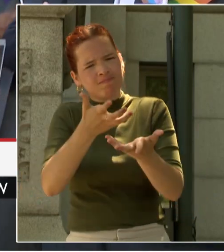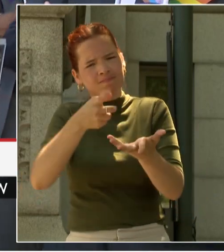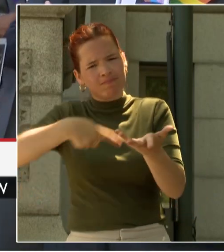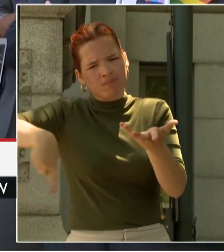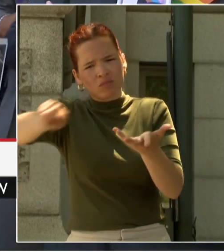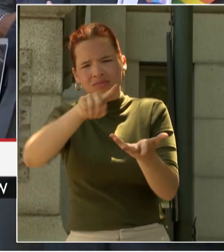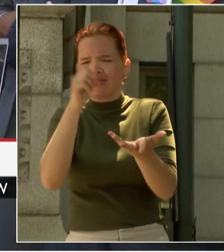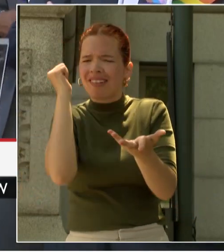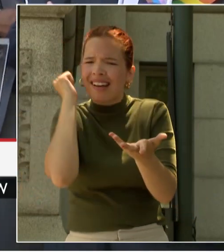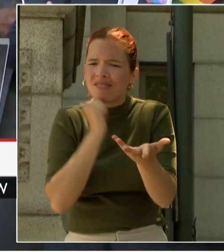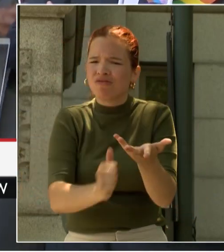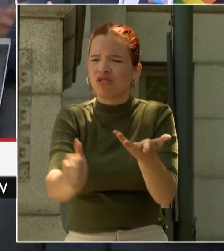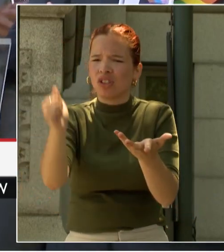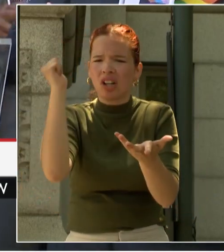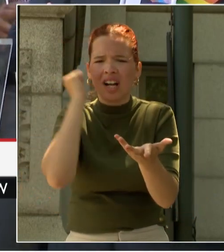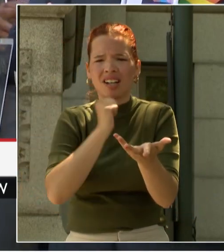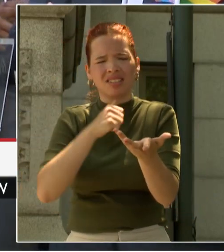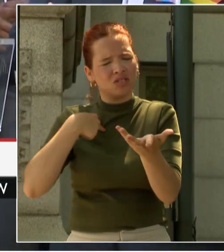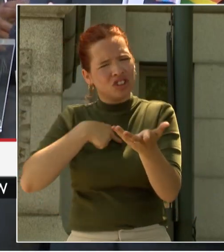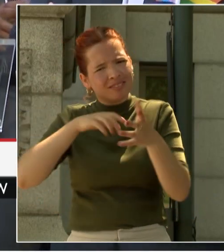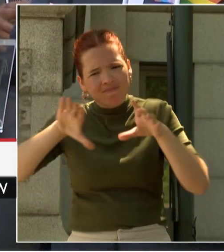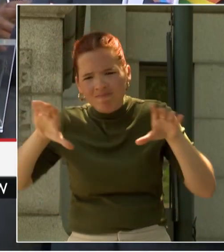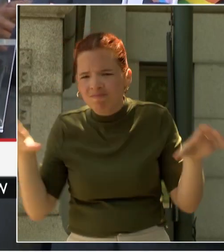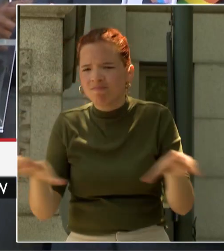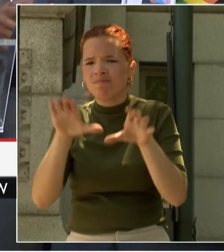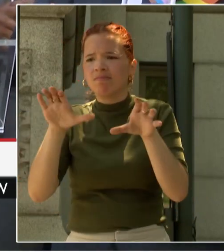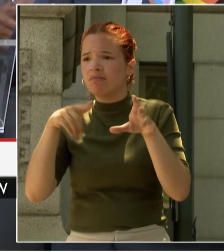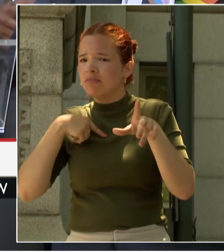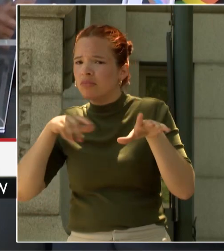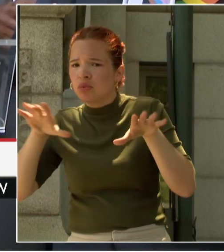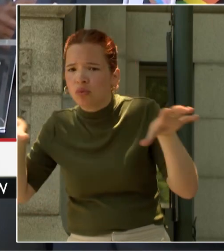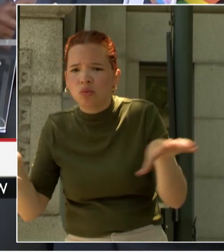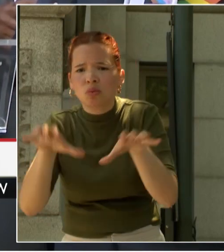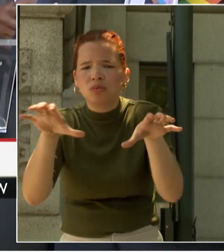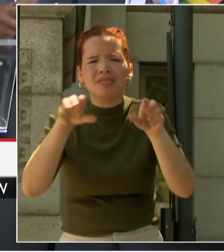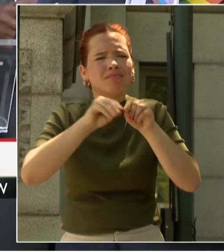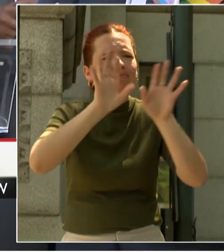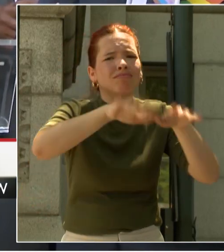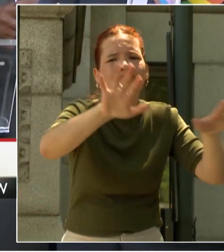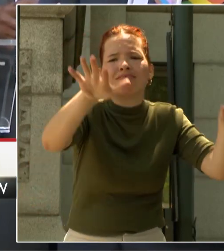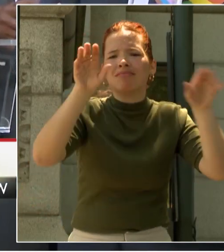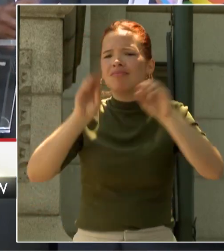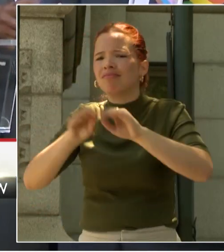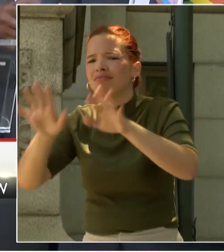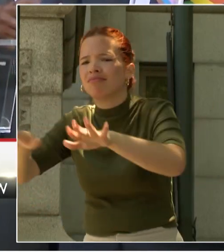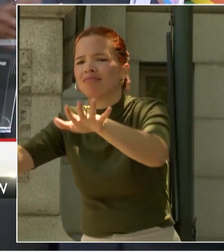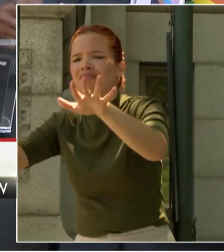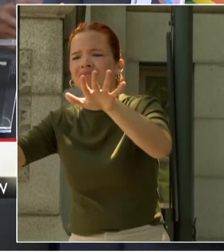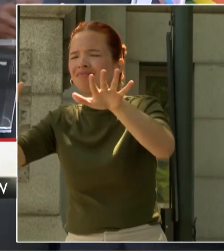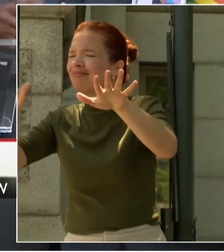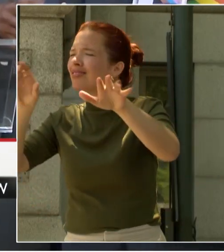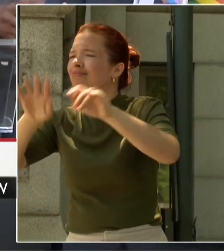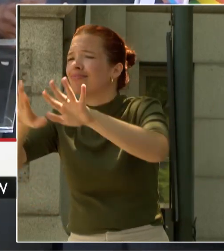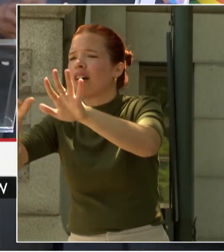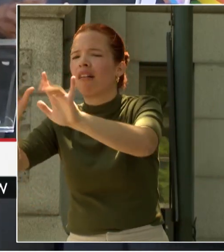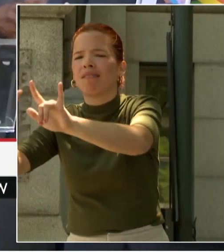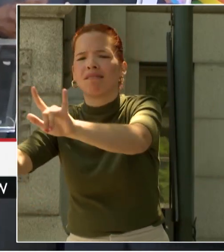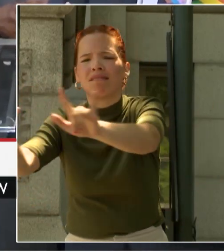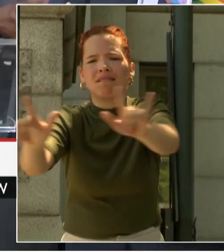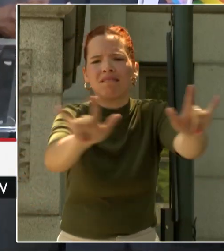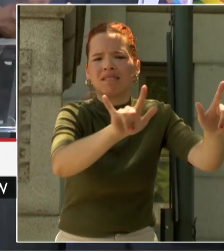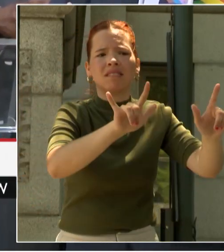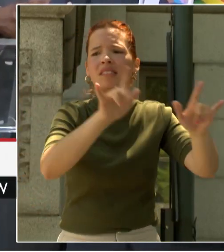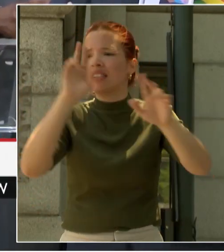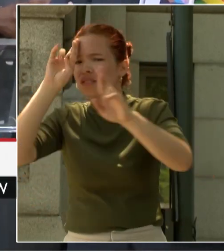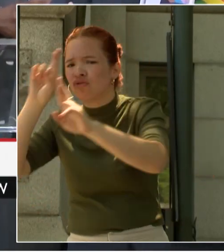that we do in our communities, the people that we love, the people we show respect to. So